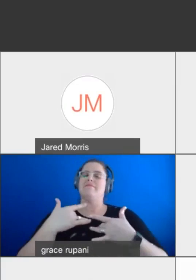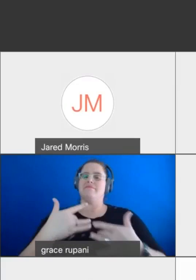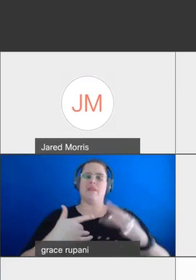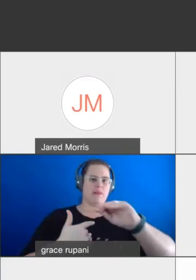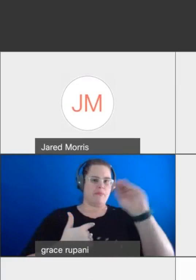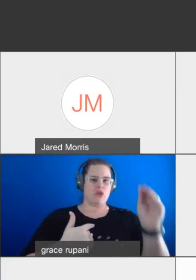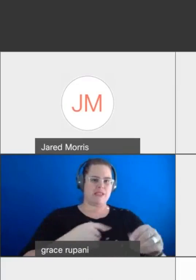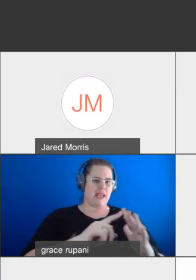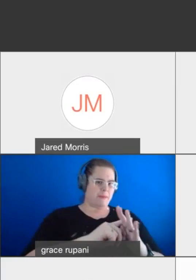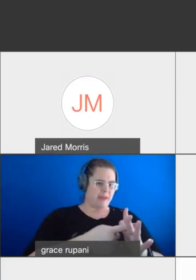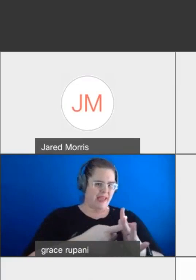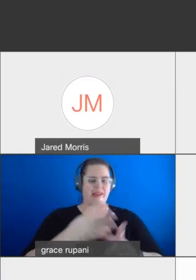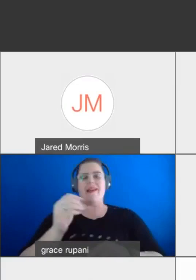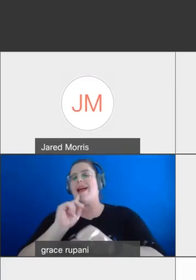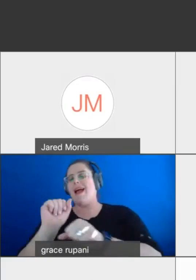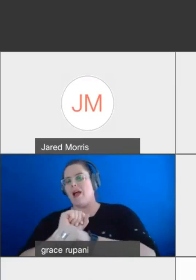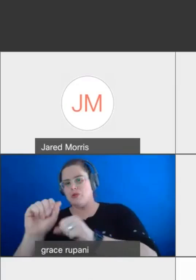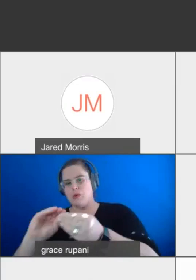to that.